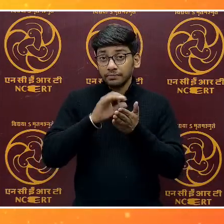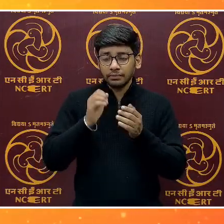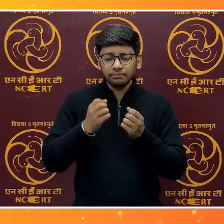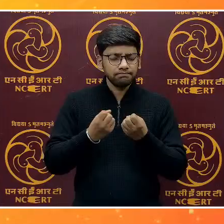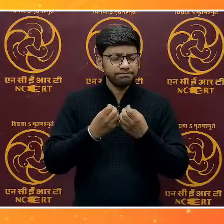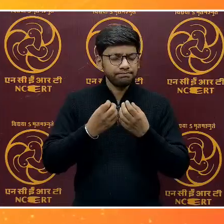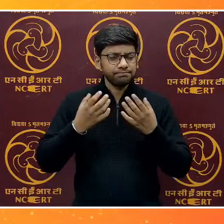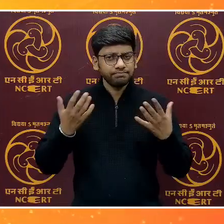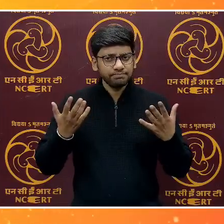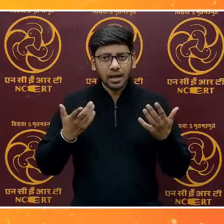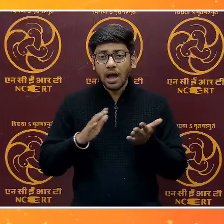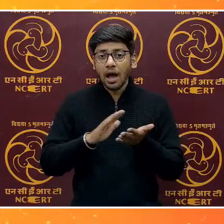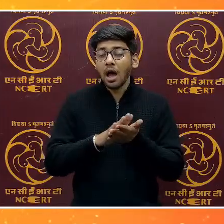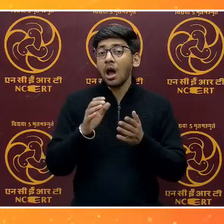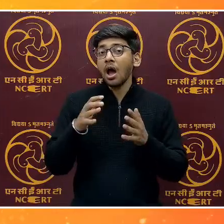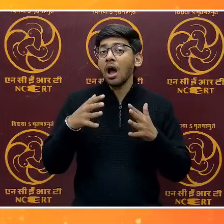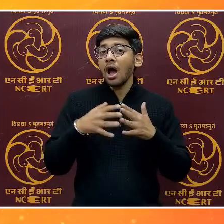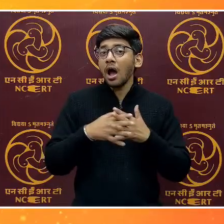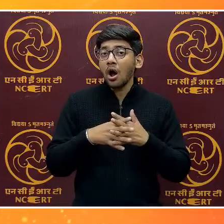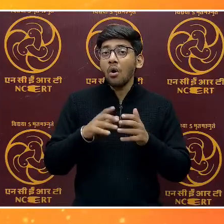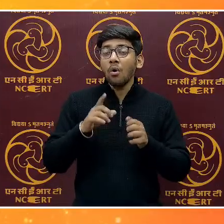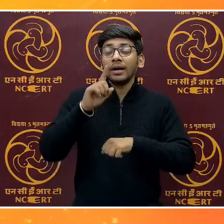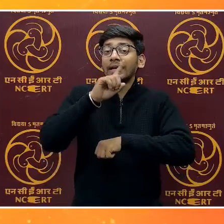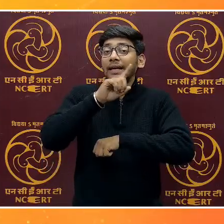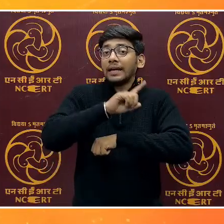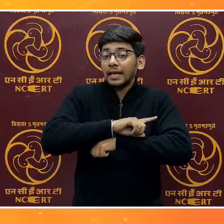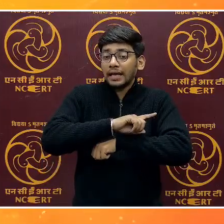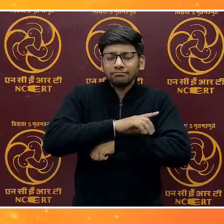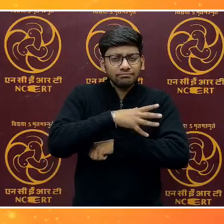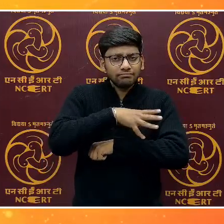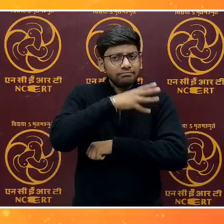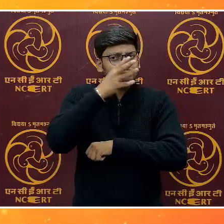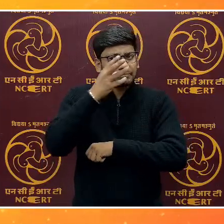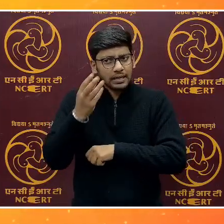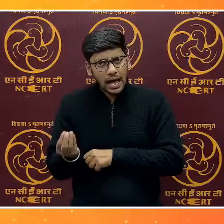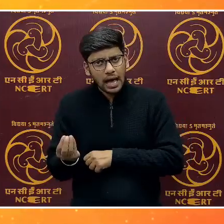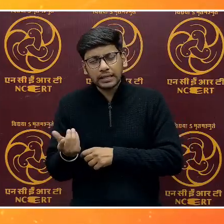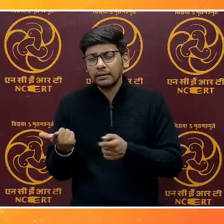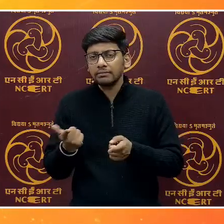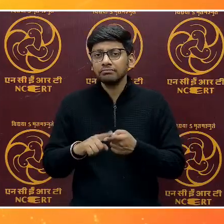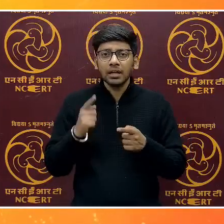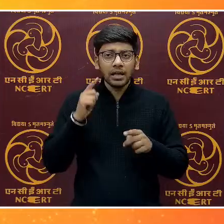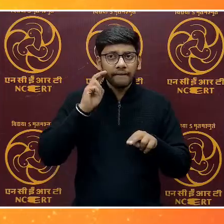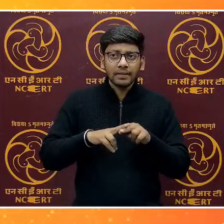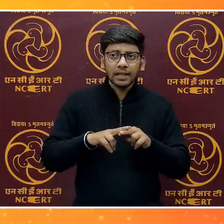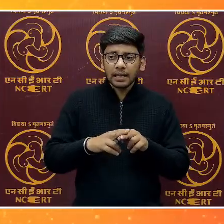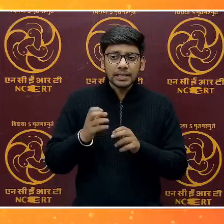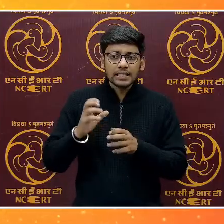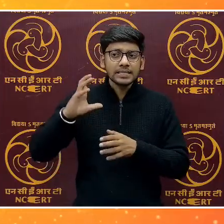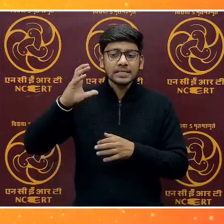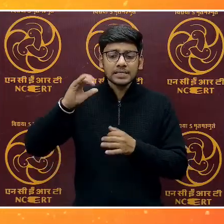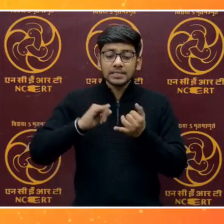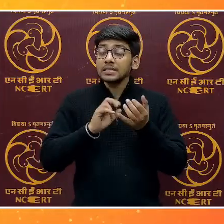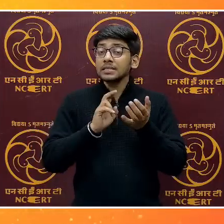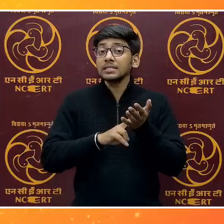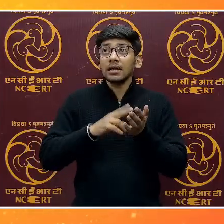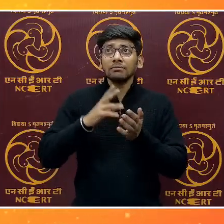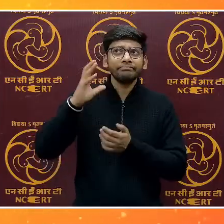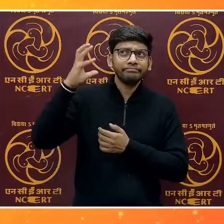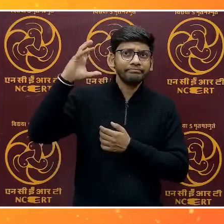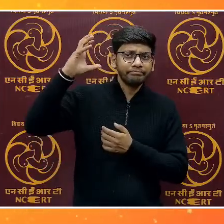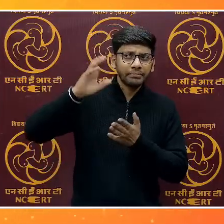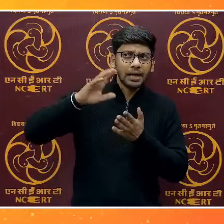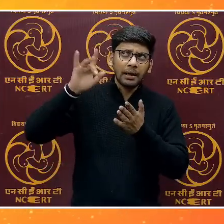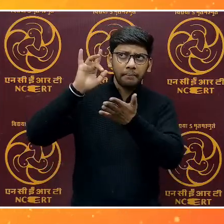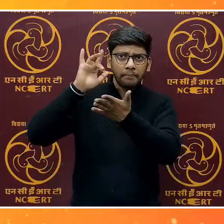lot about how day and night happens and where does the sun go when night happens. And it's a beautiful poem